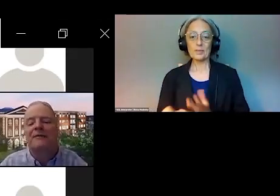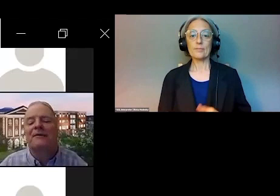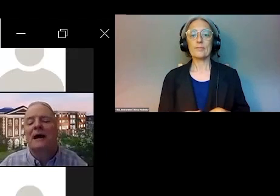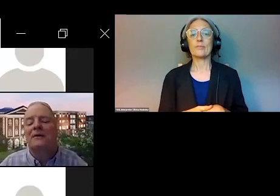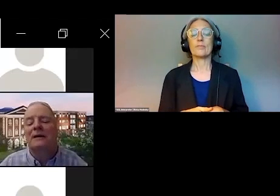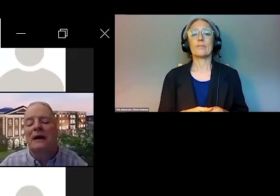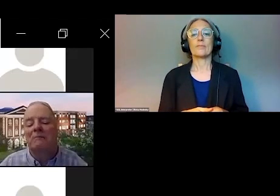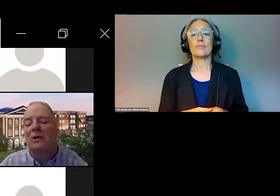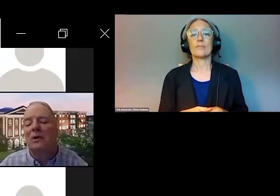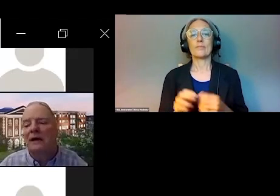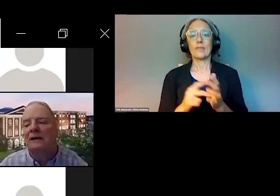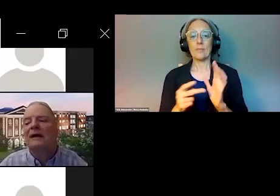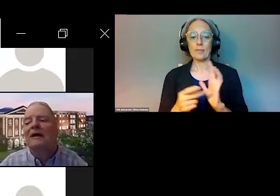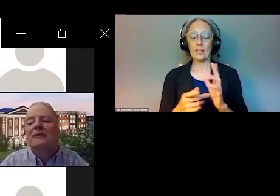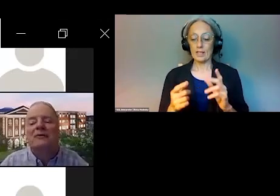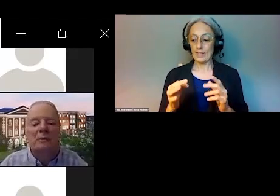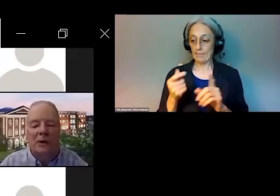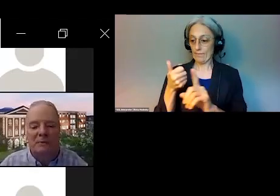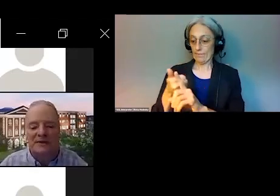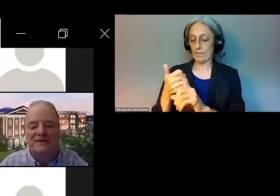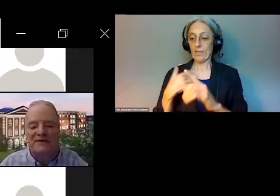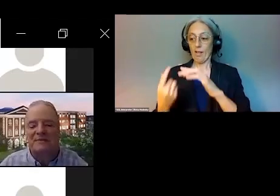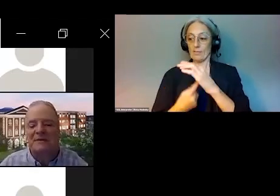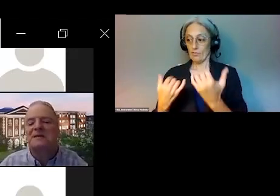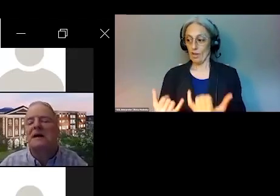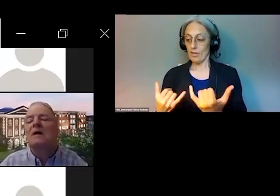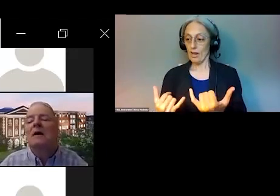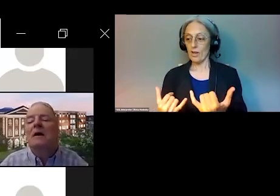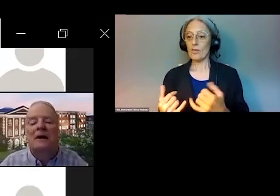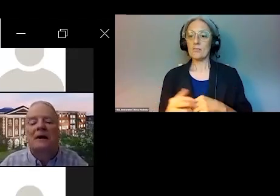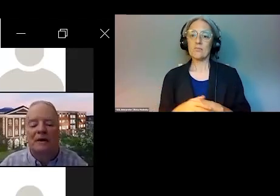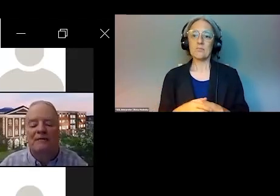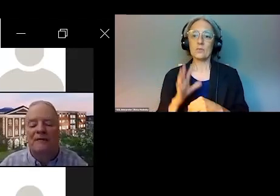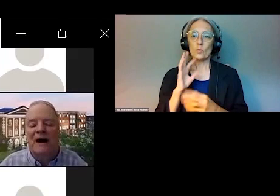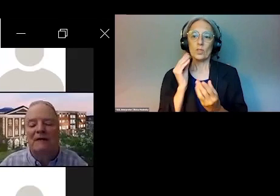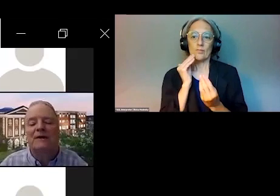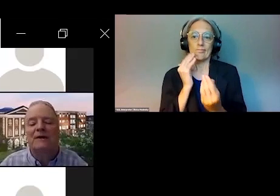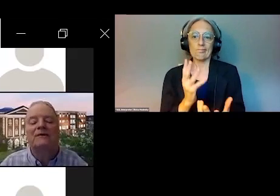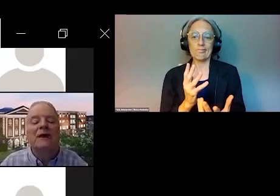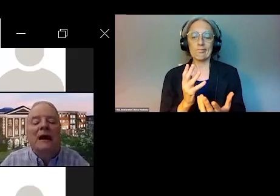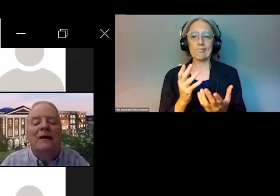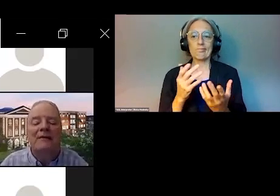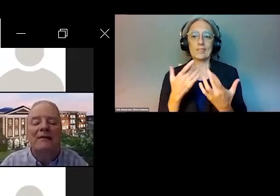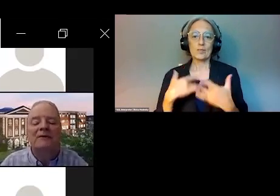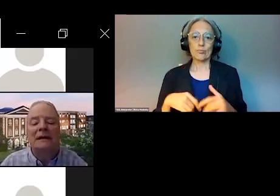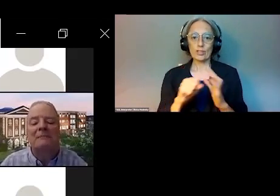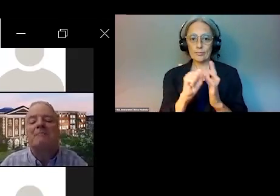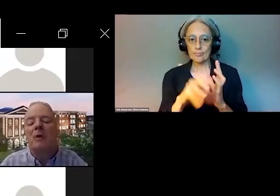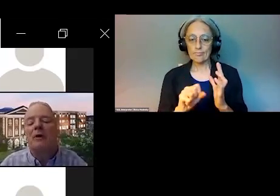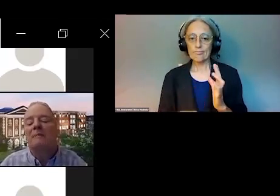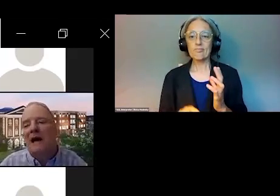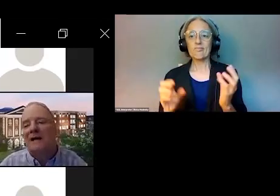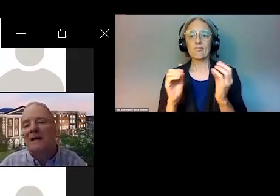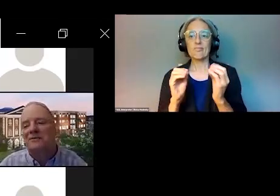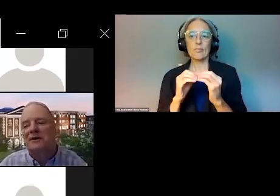isolated now, they're not only more likely to report depressive symptoms now, but they will in 5 years. And then there's a little bit